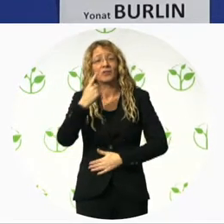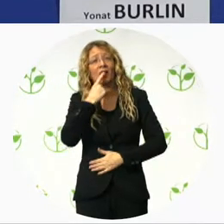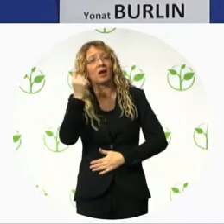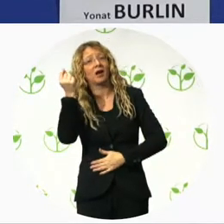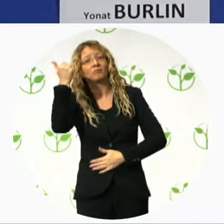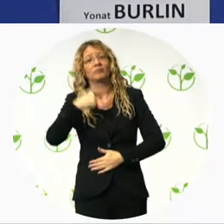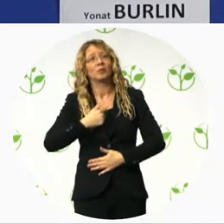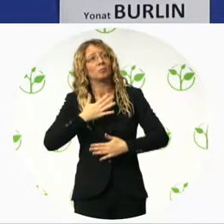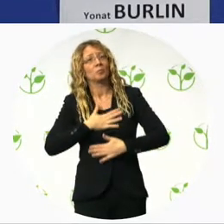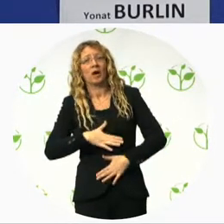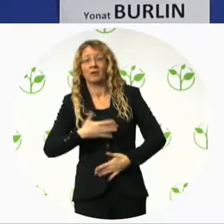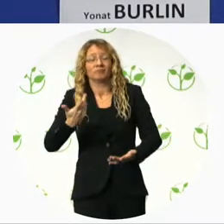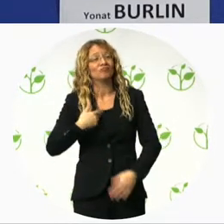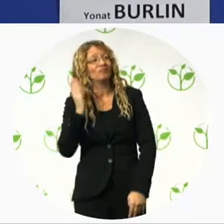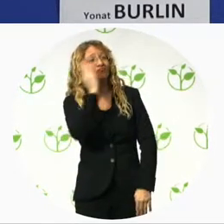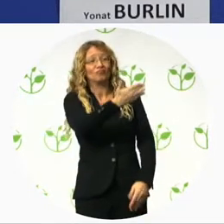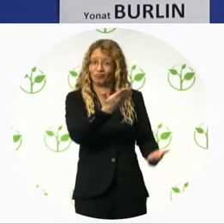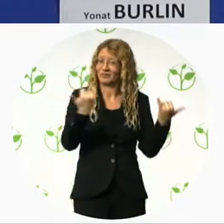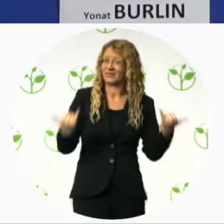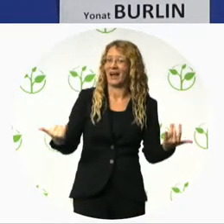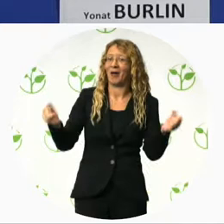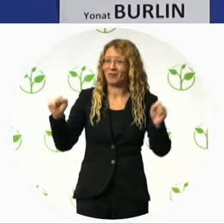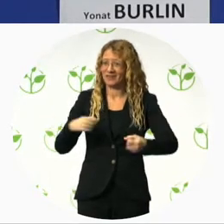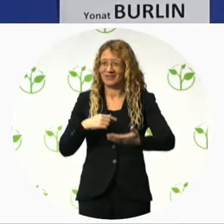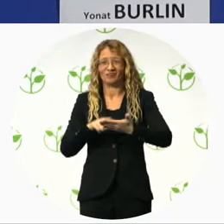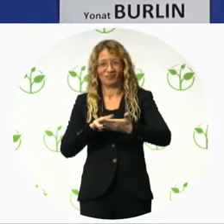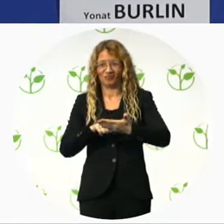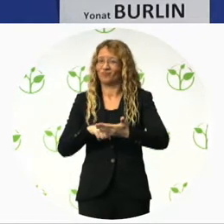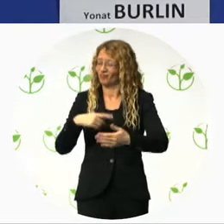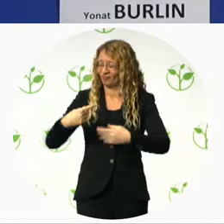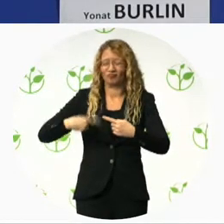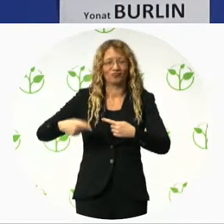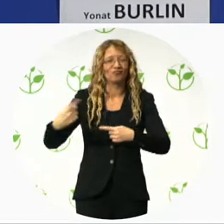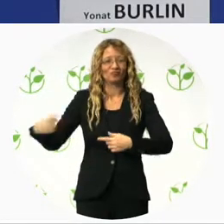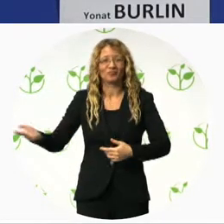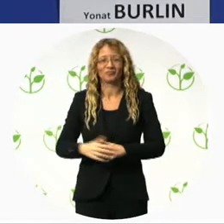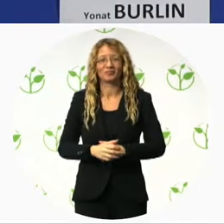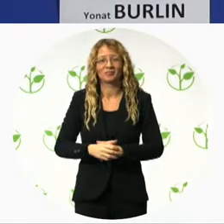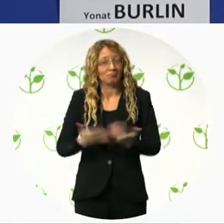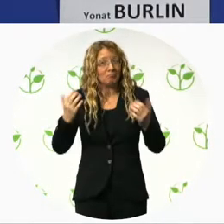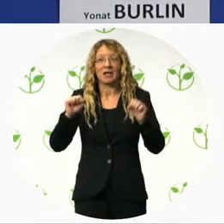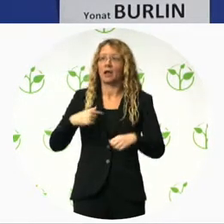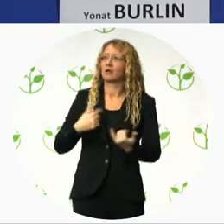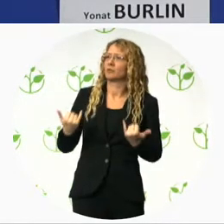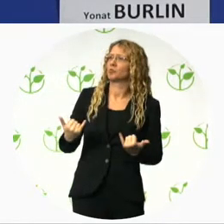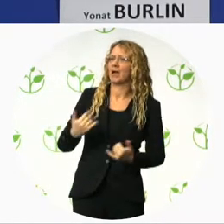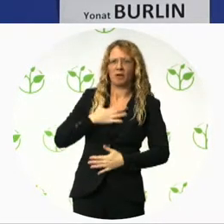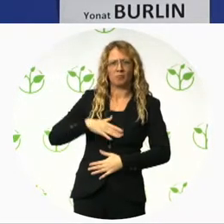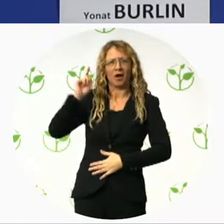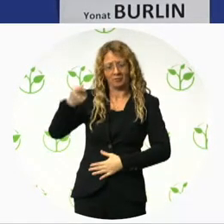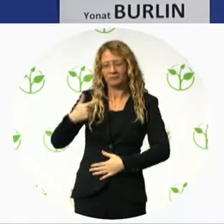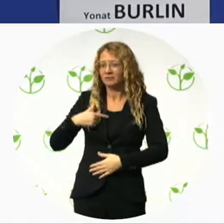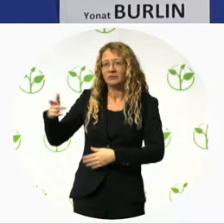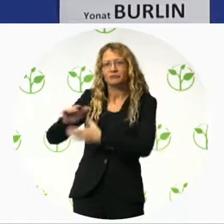They can attend when they want with their families and friends and sit wherever they want to sit. Shows working with us actually provide